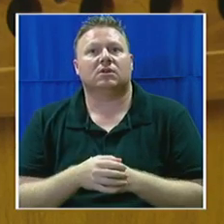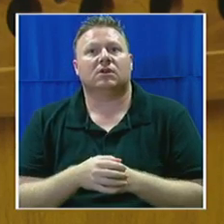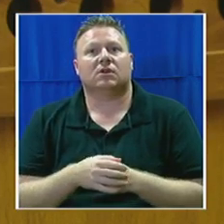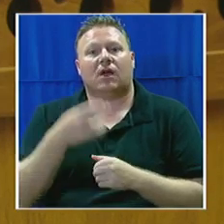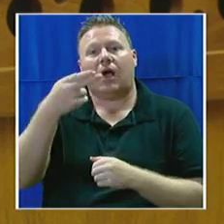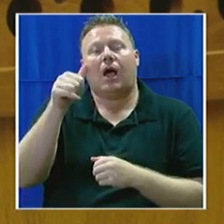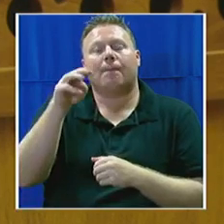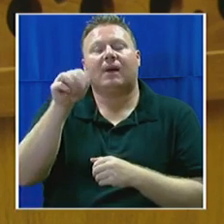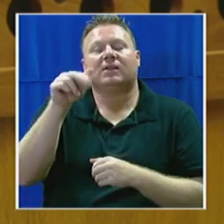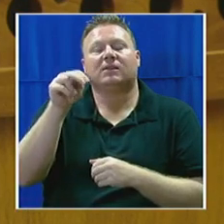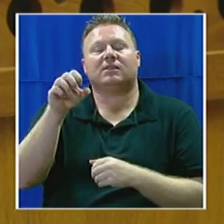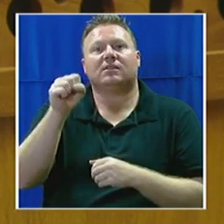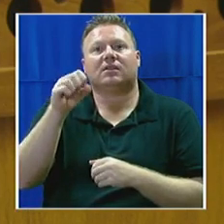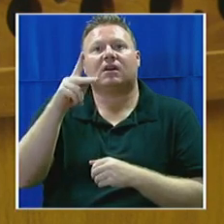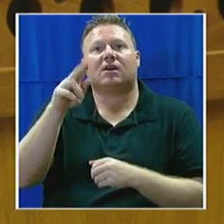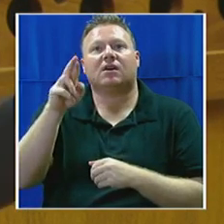Hammanskraal,